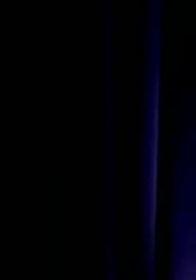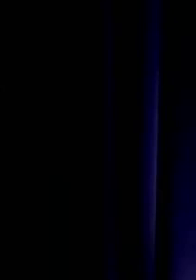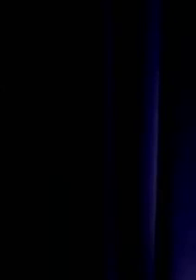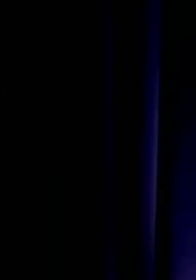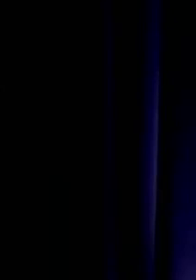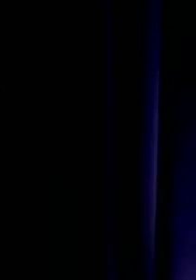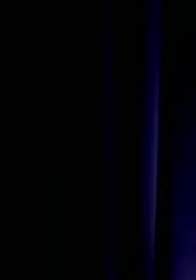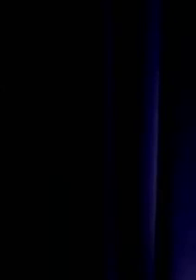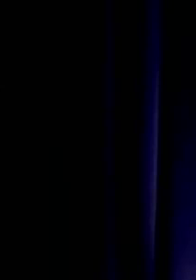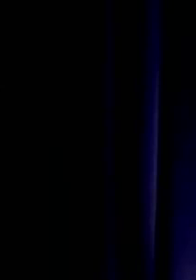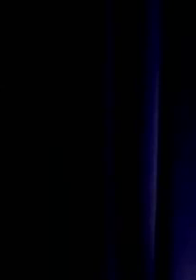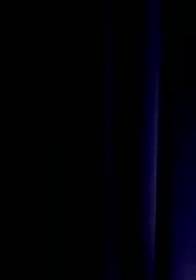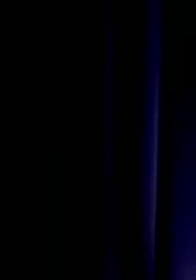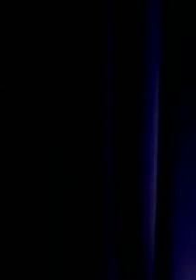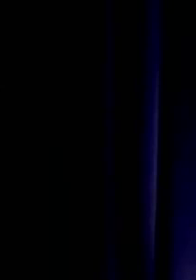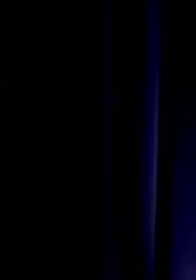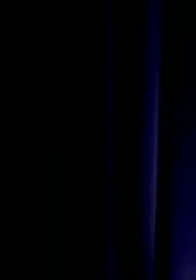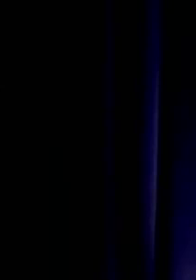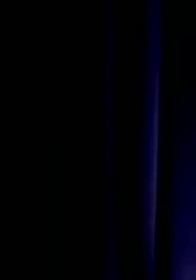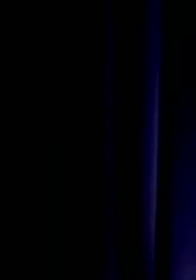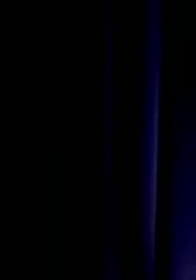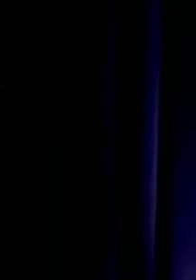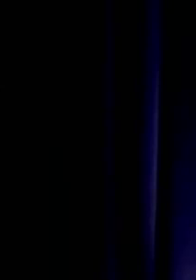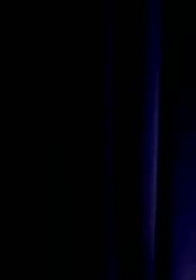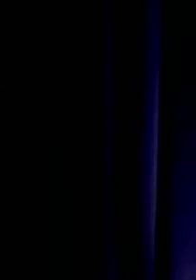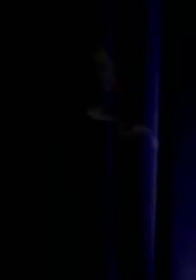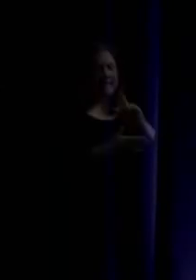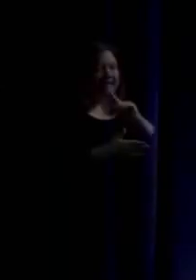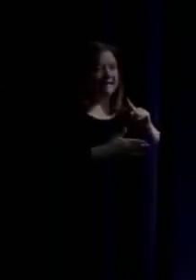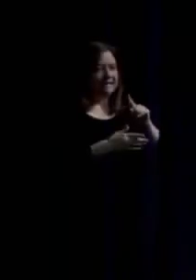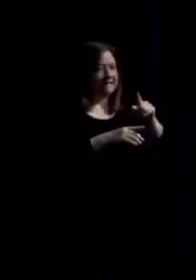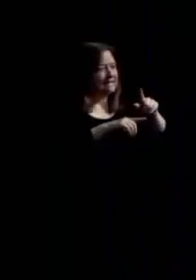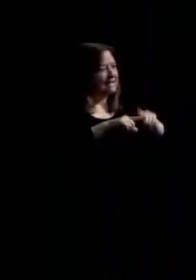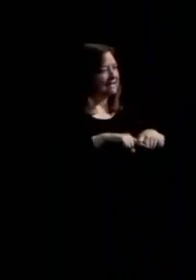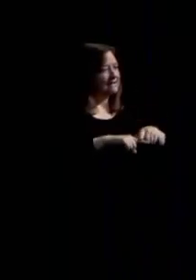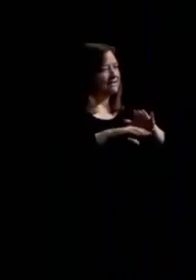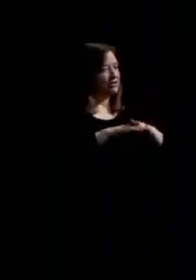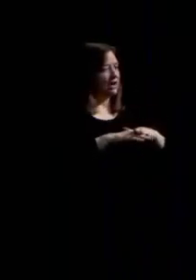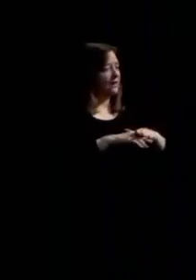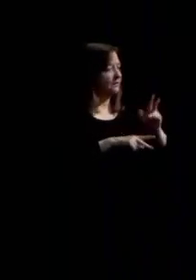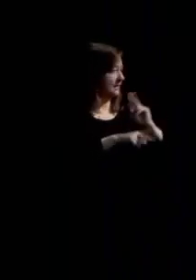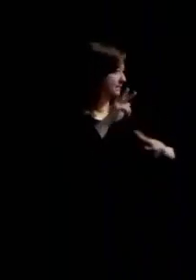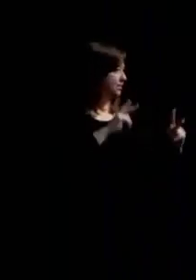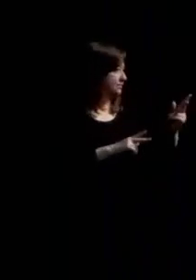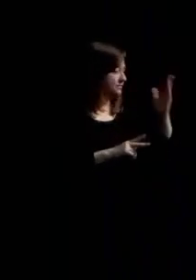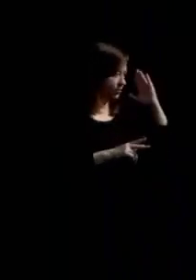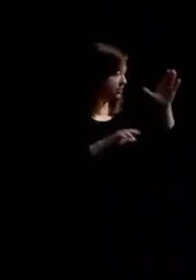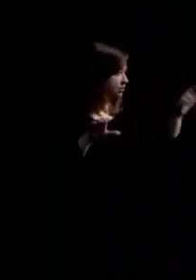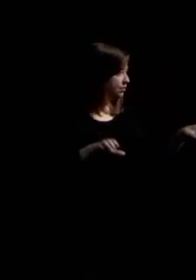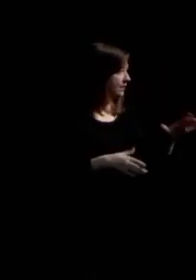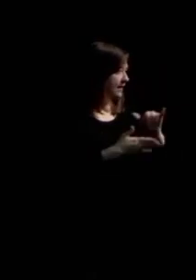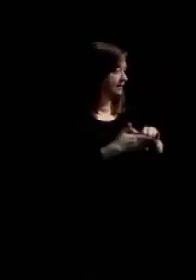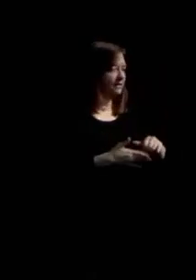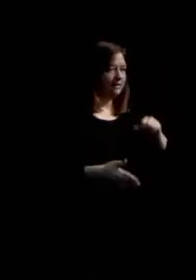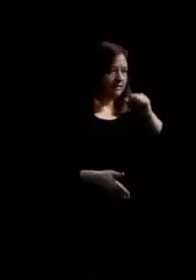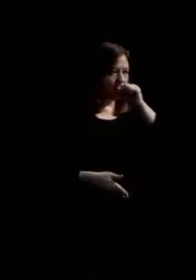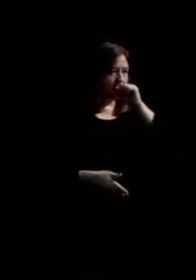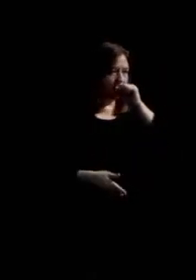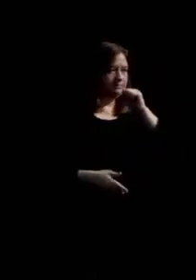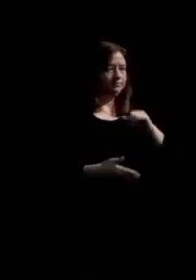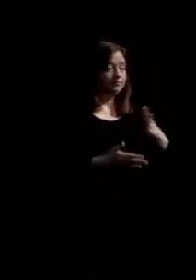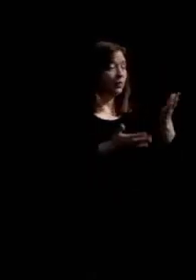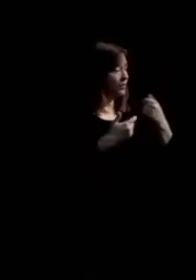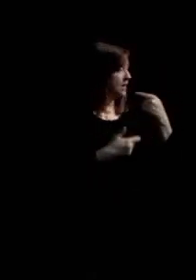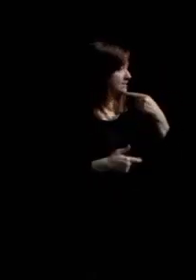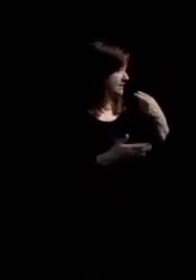I'll tell you, put me down for a five. That is the condition of the human nature. We want to tell